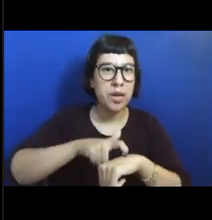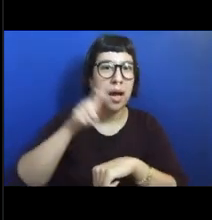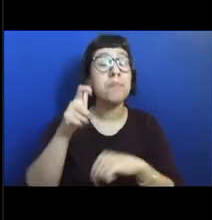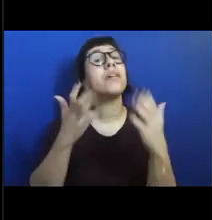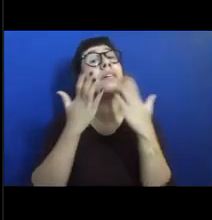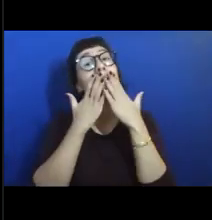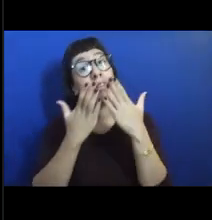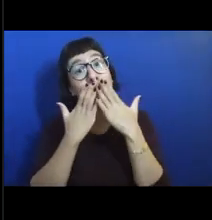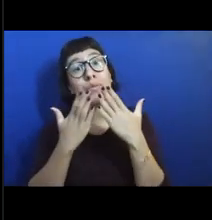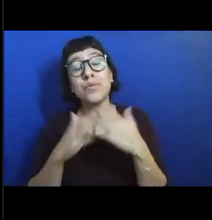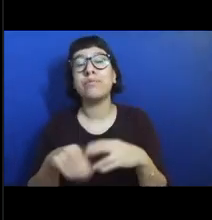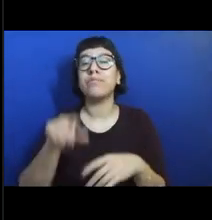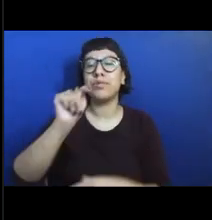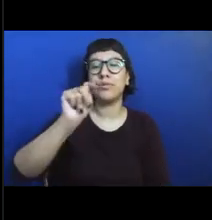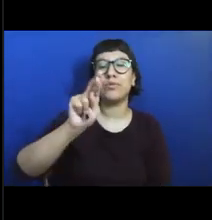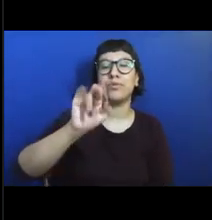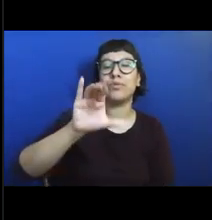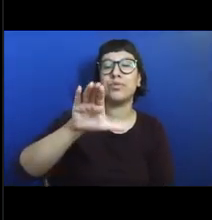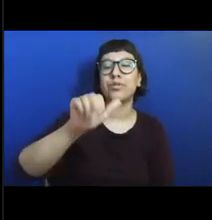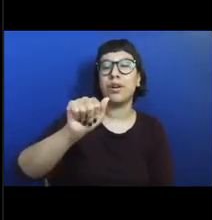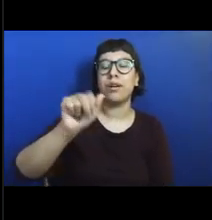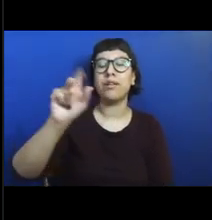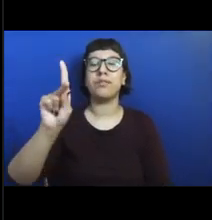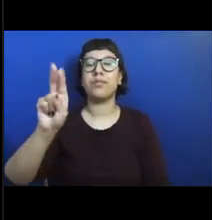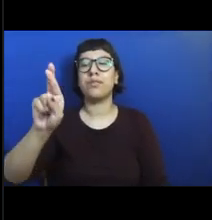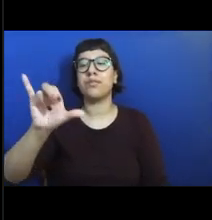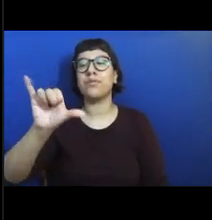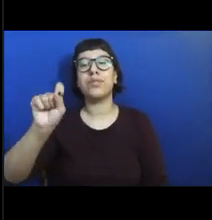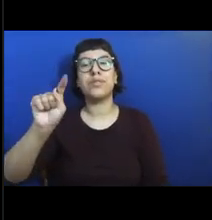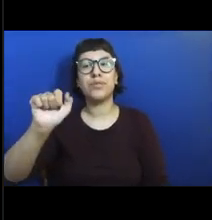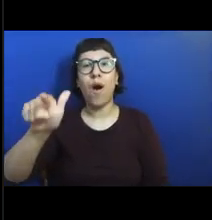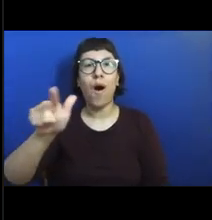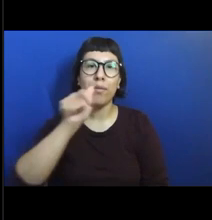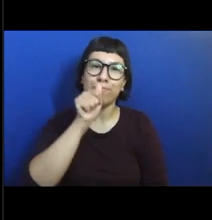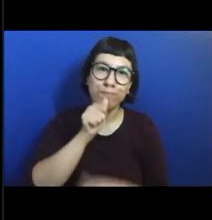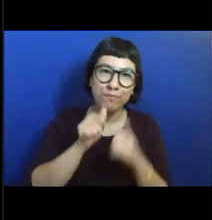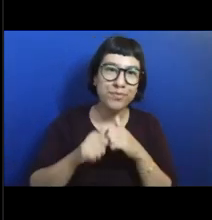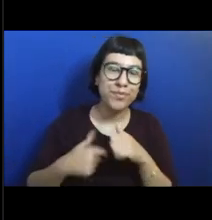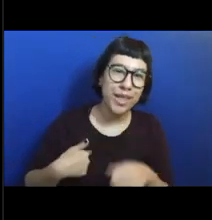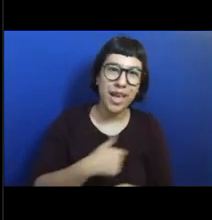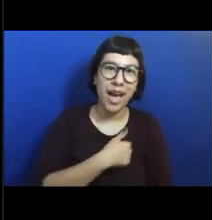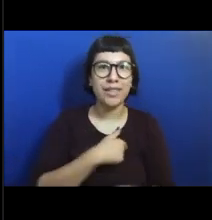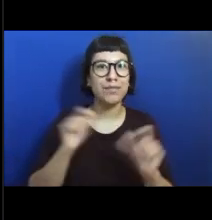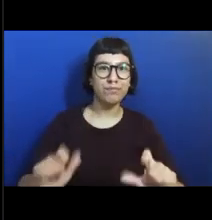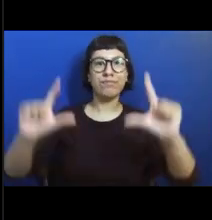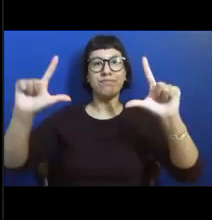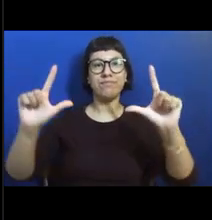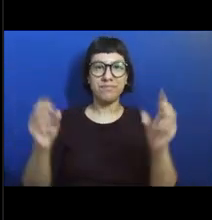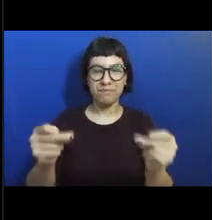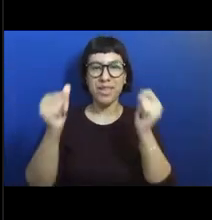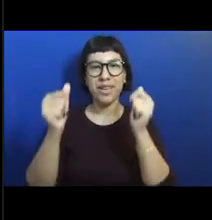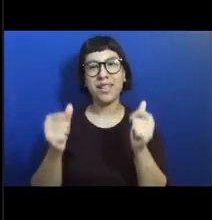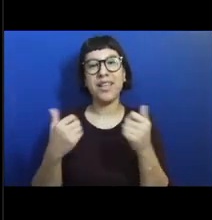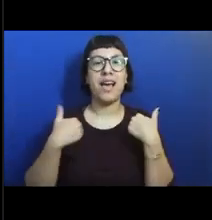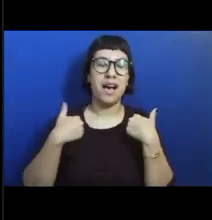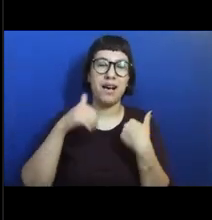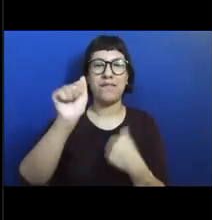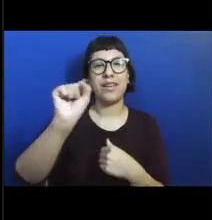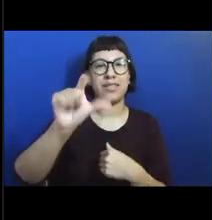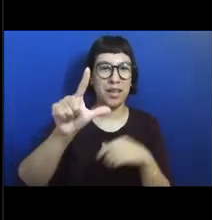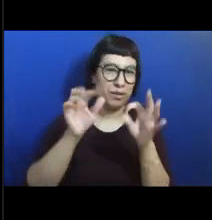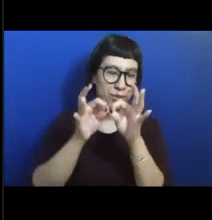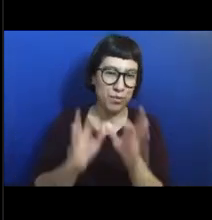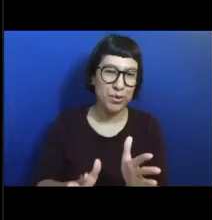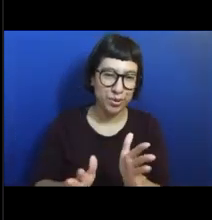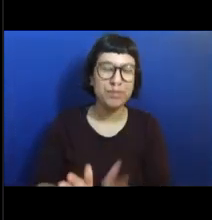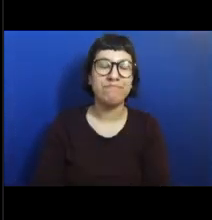you, especially to Tricia and Crystal for being patient and getting on so we can have our merits American